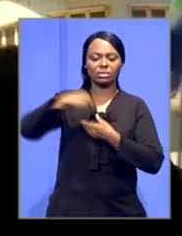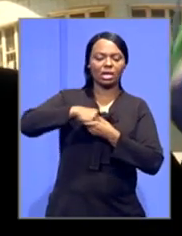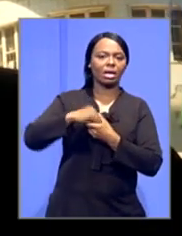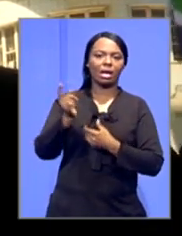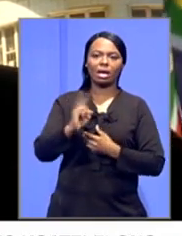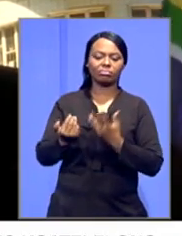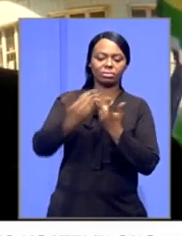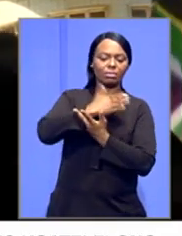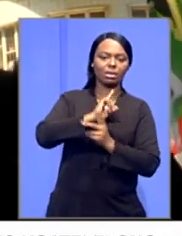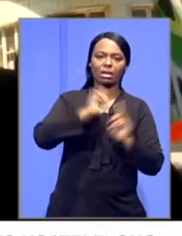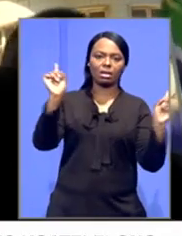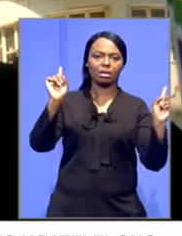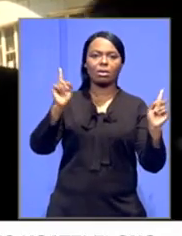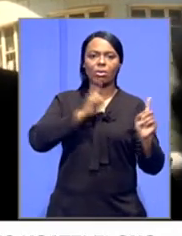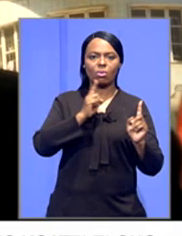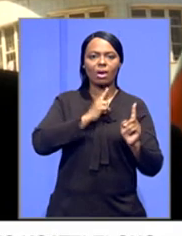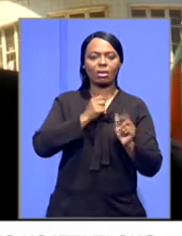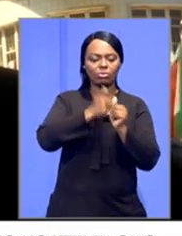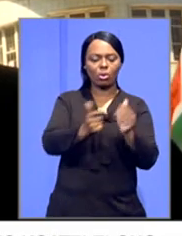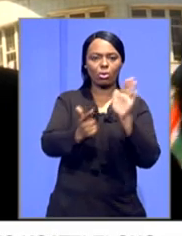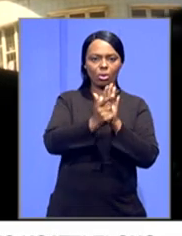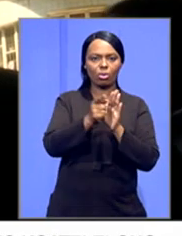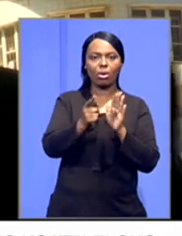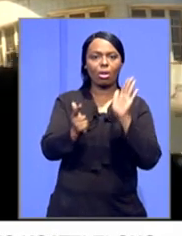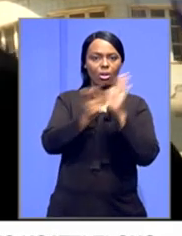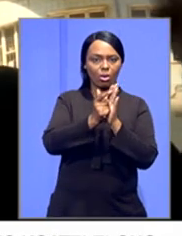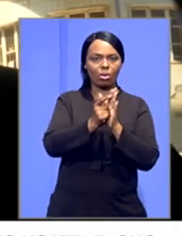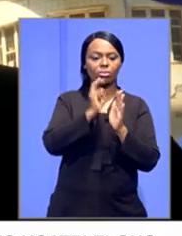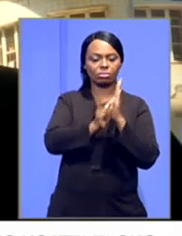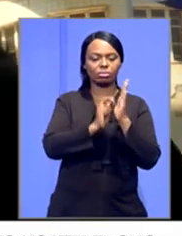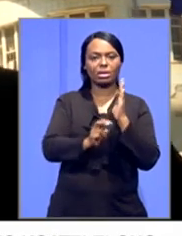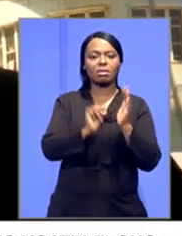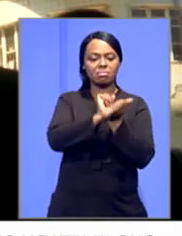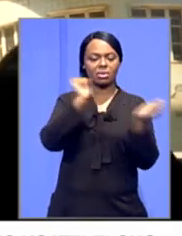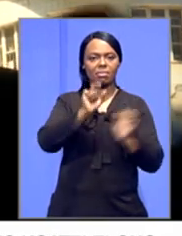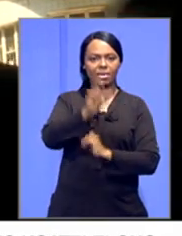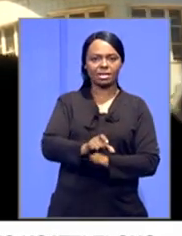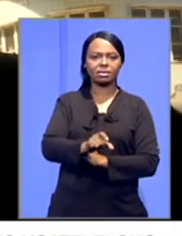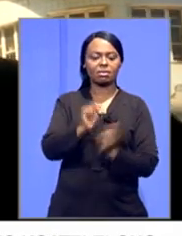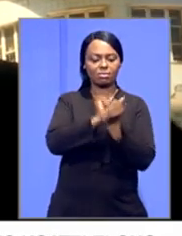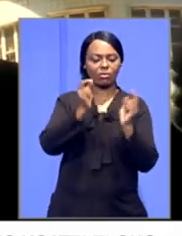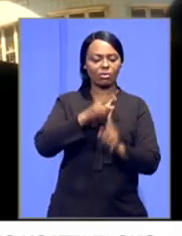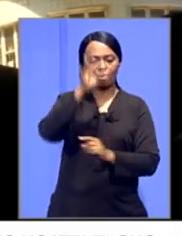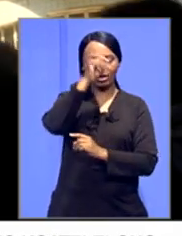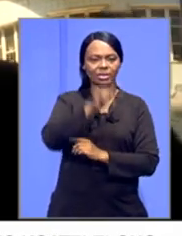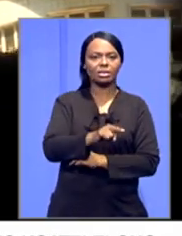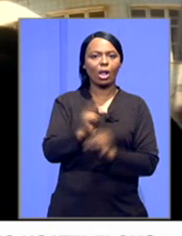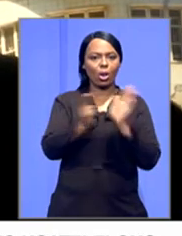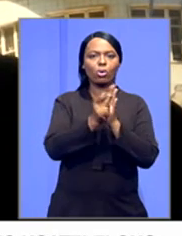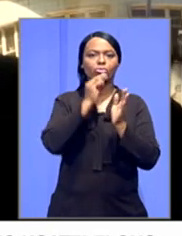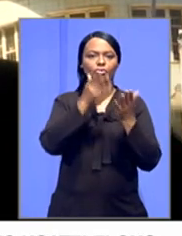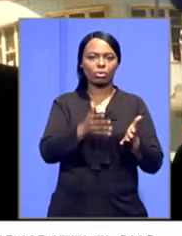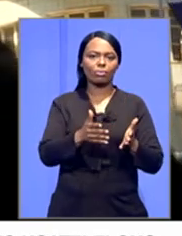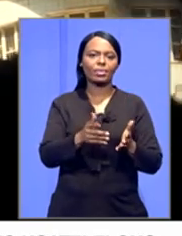talk the law, and in terms of the law, he needs to be released. Actually, he should have been released here at the police station, you know, but, you know, because